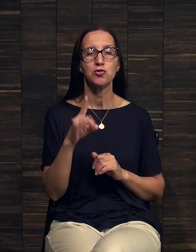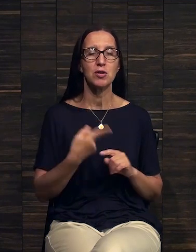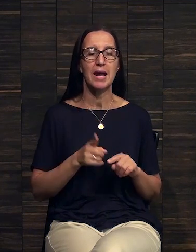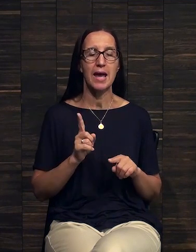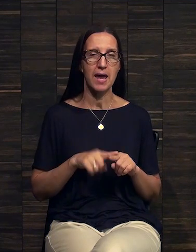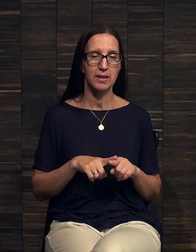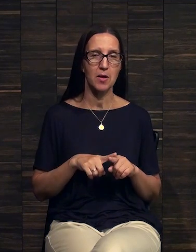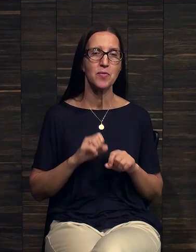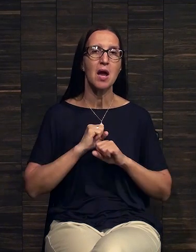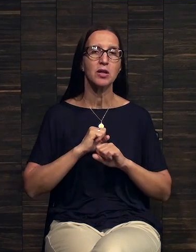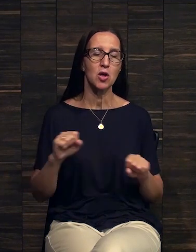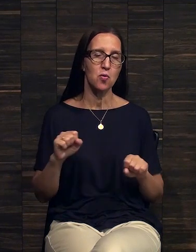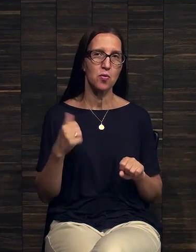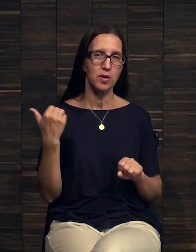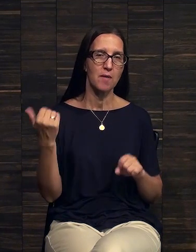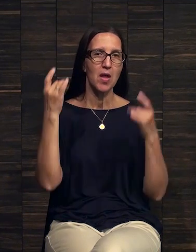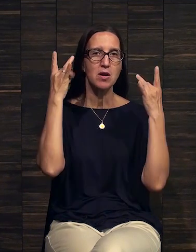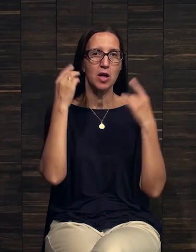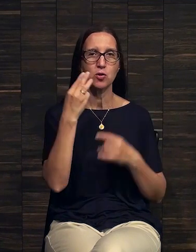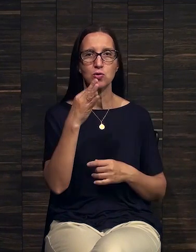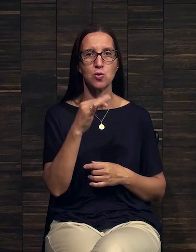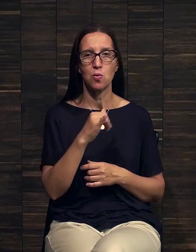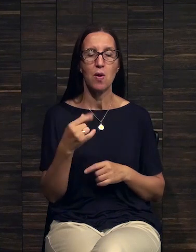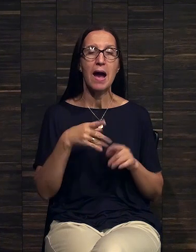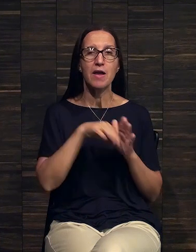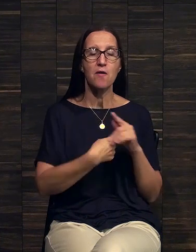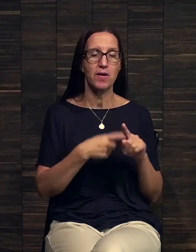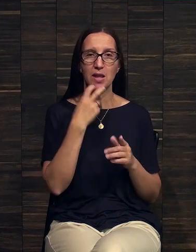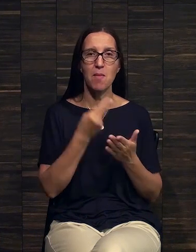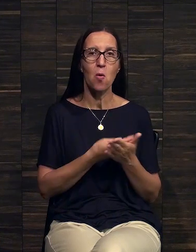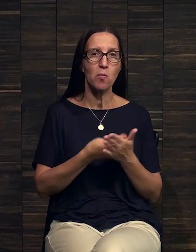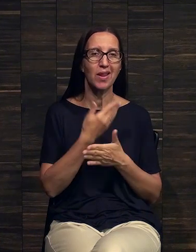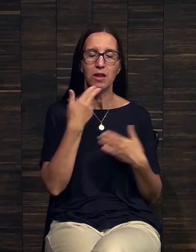this is devoted to a radio show character,